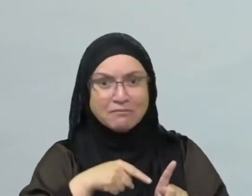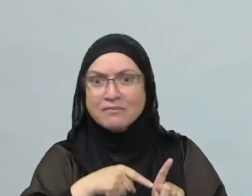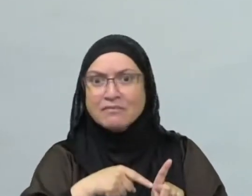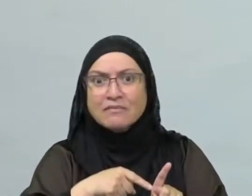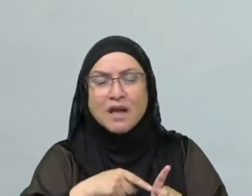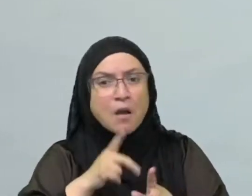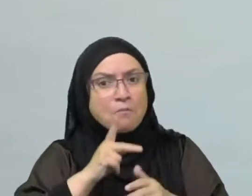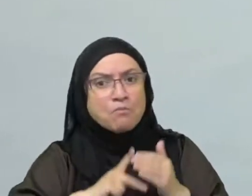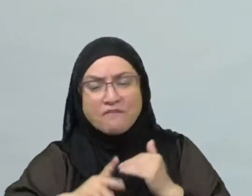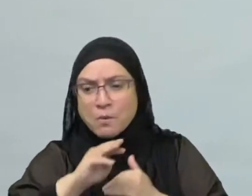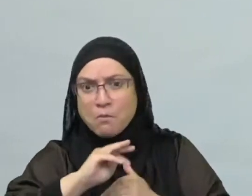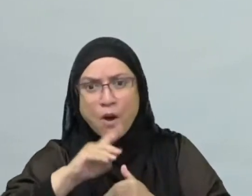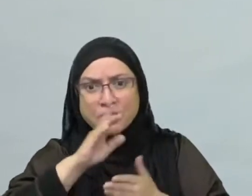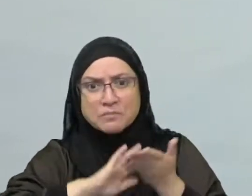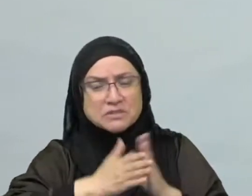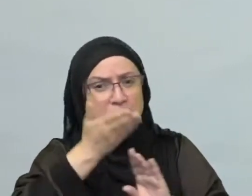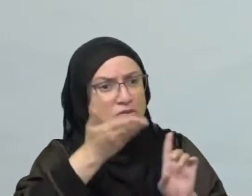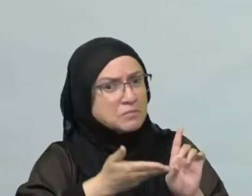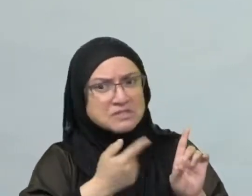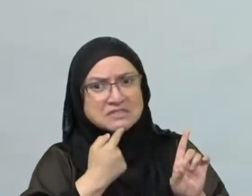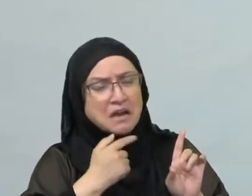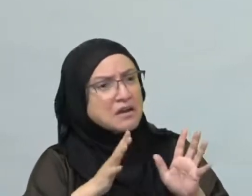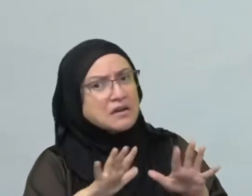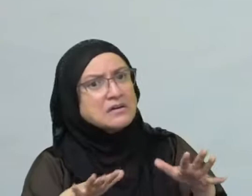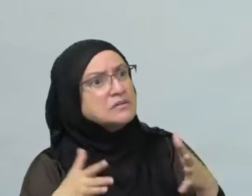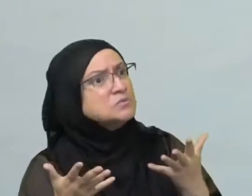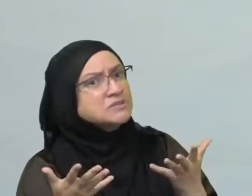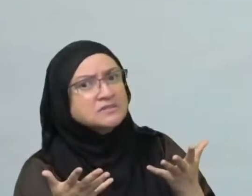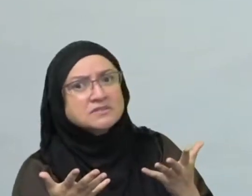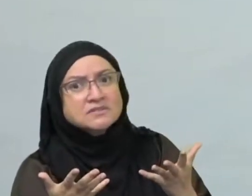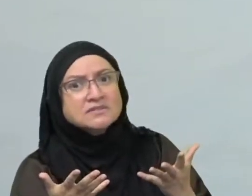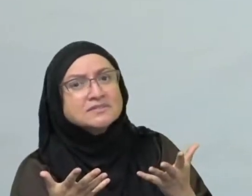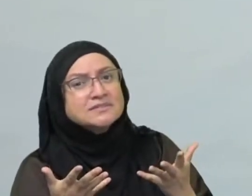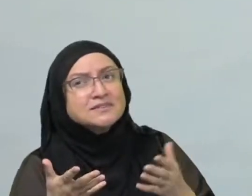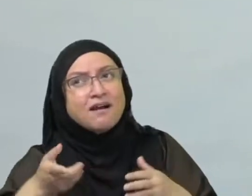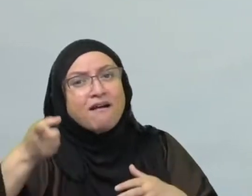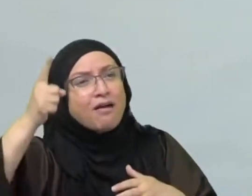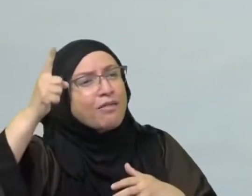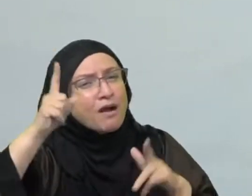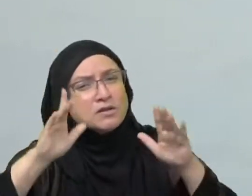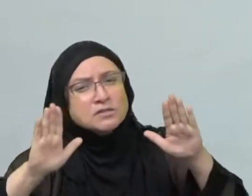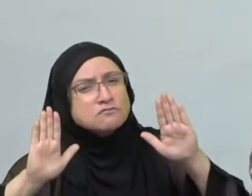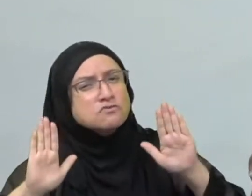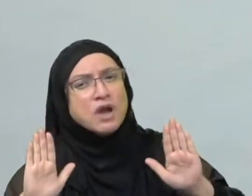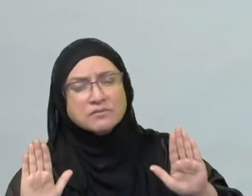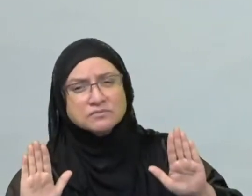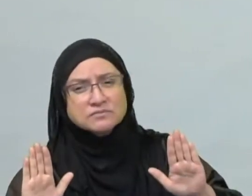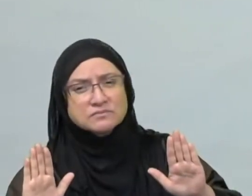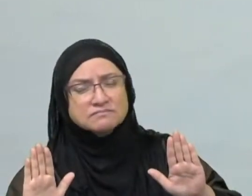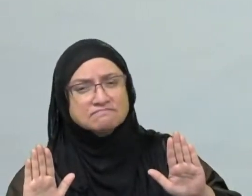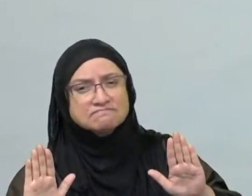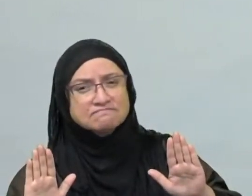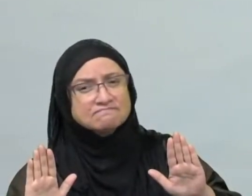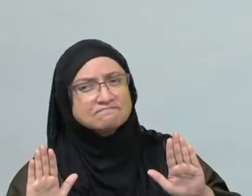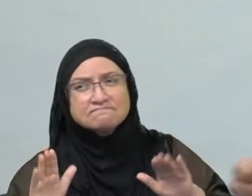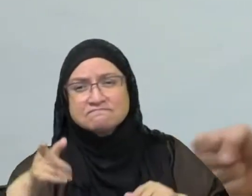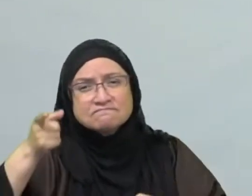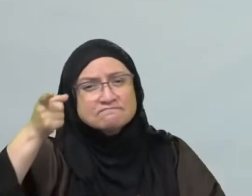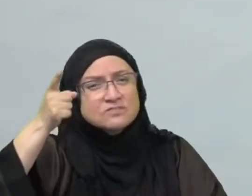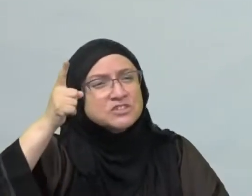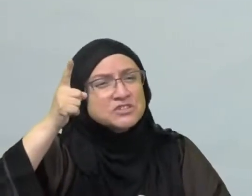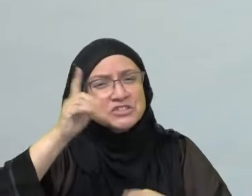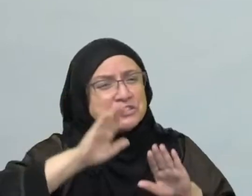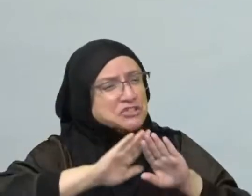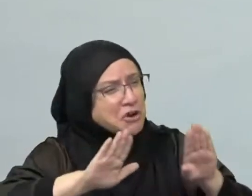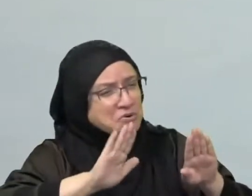immediately. Allahu A'la wa Ajal. God is greater than Hubal. More exalted than your idol Hubal. Abu Sufyan says, wait a